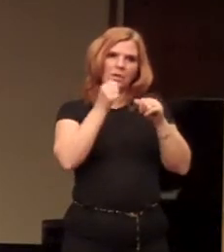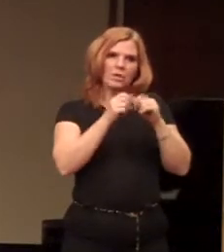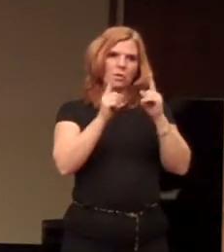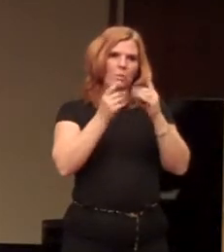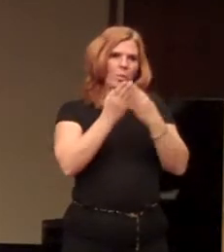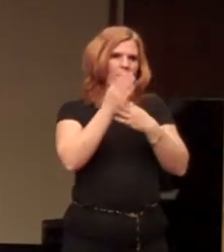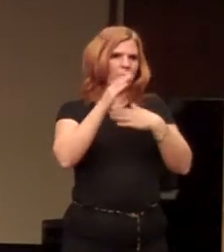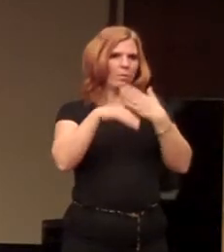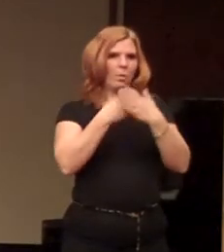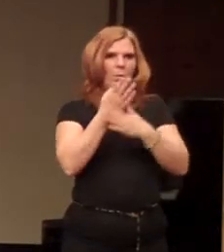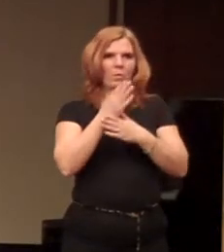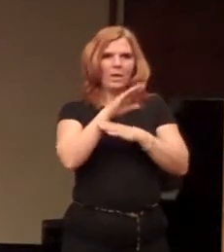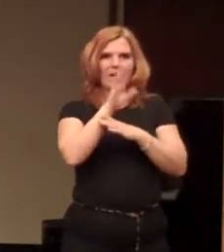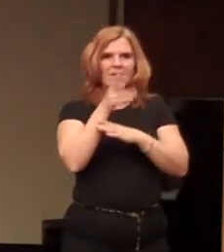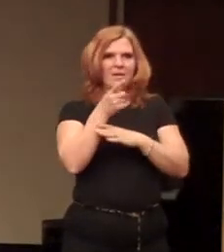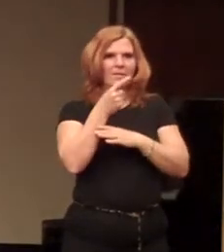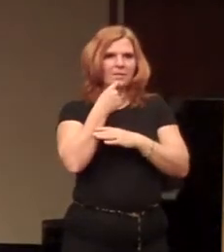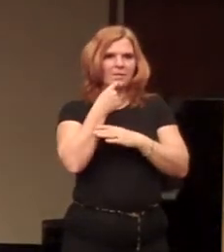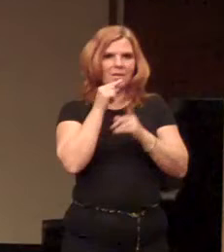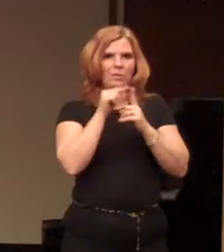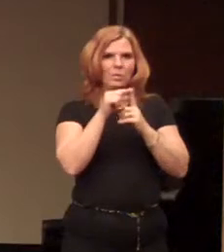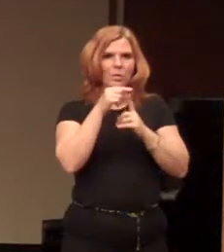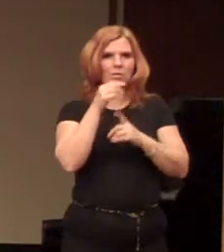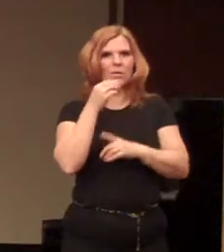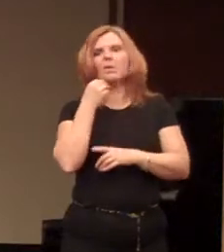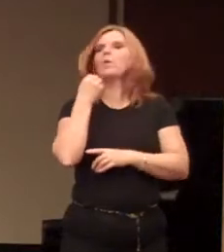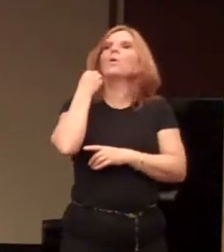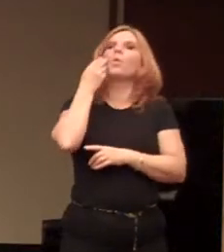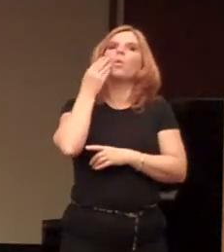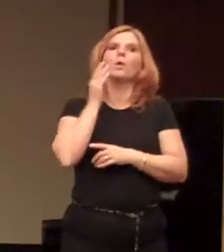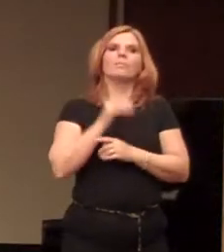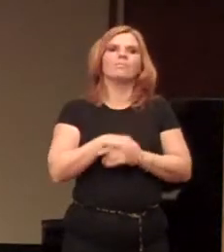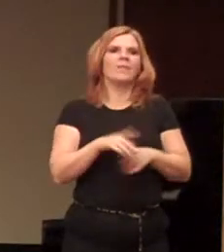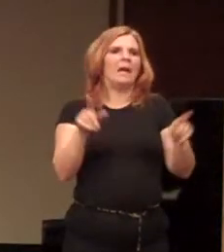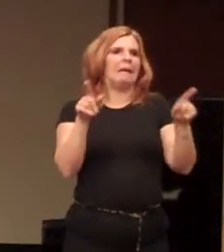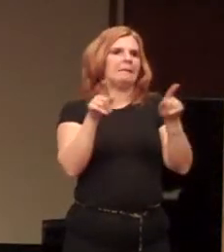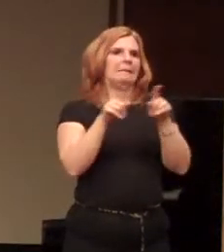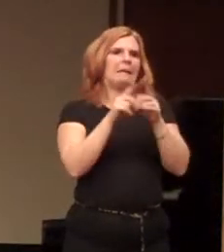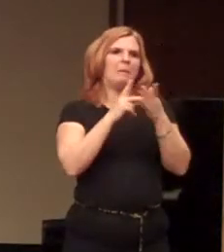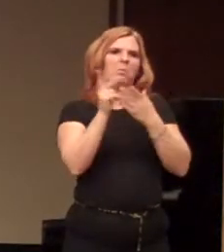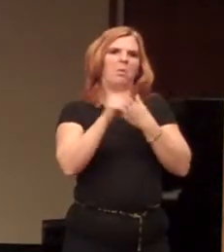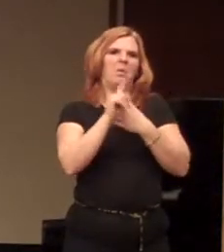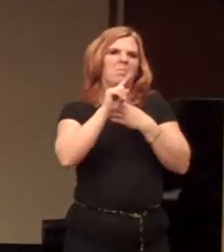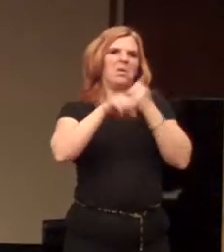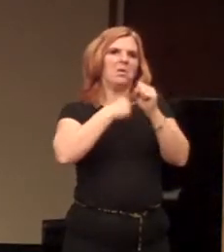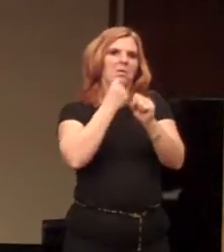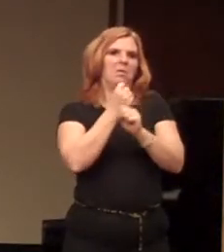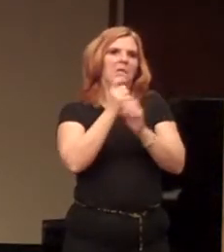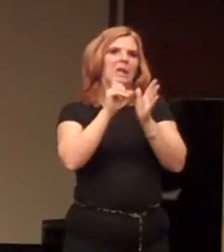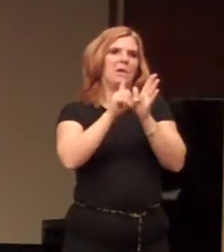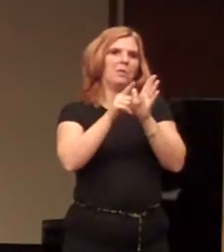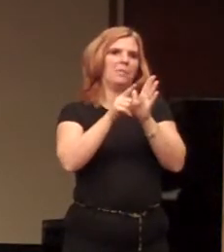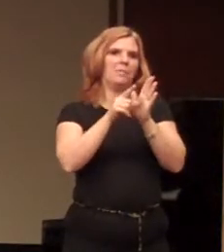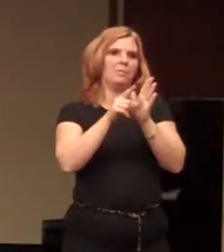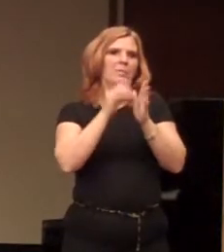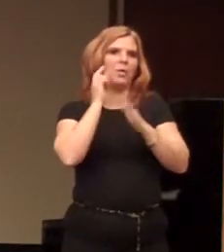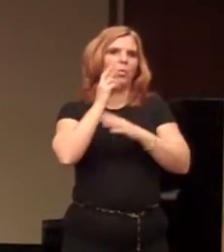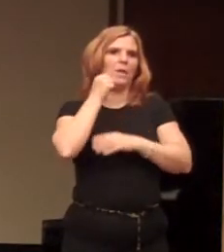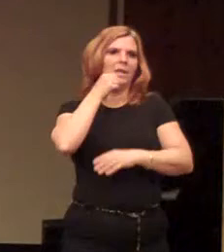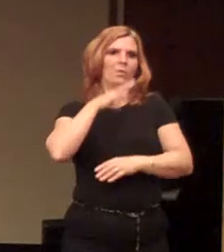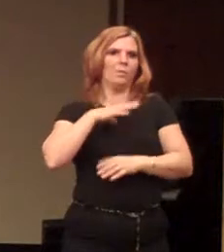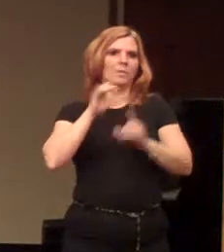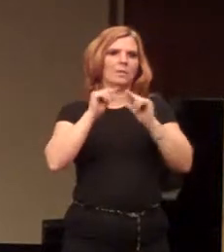went through the whole thing and never said. Well, about a year and a half later, I did the same program for the Wheeling Women's Club.